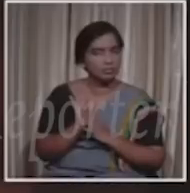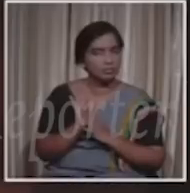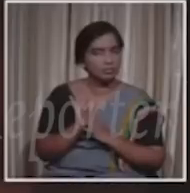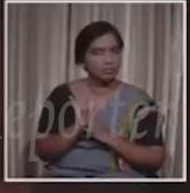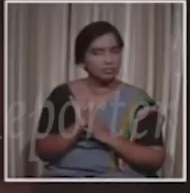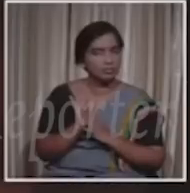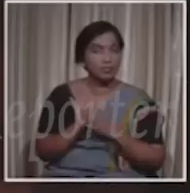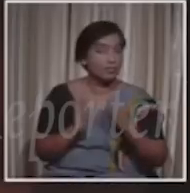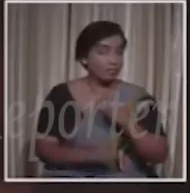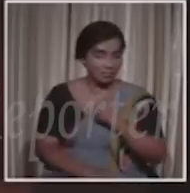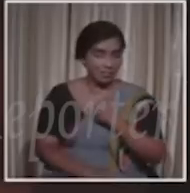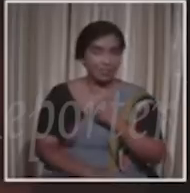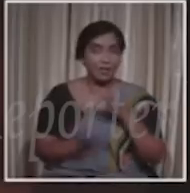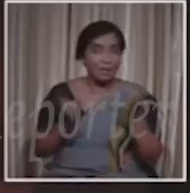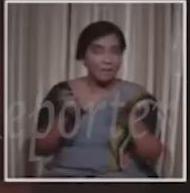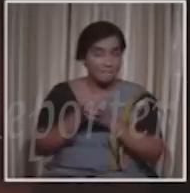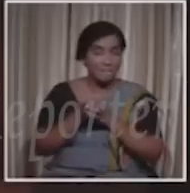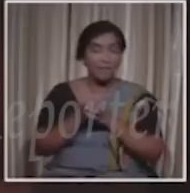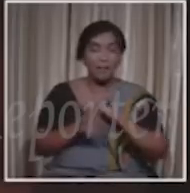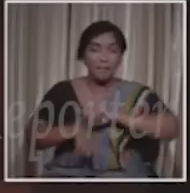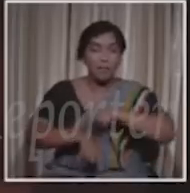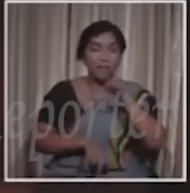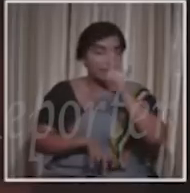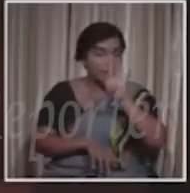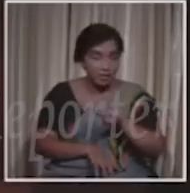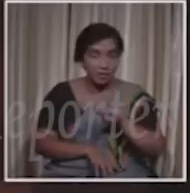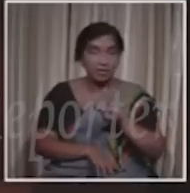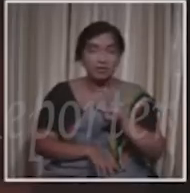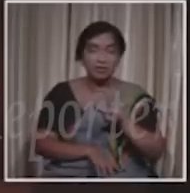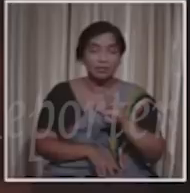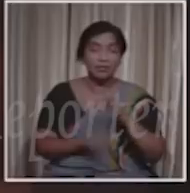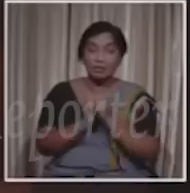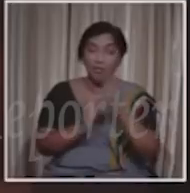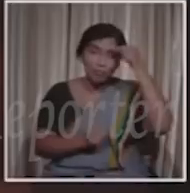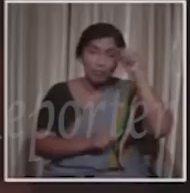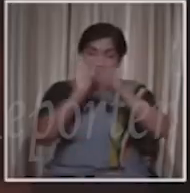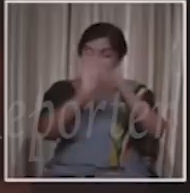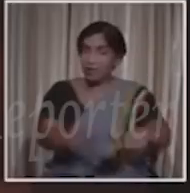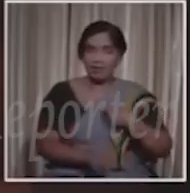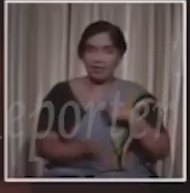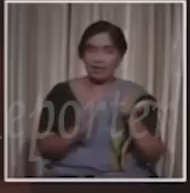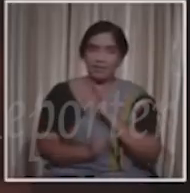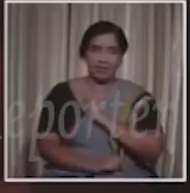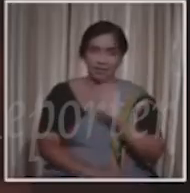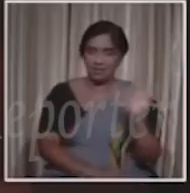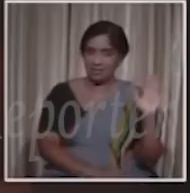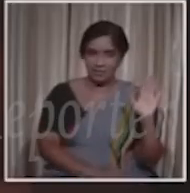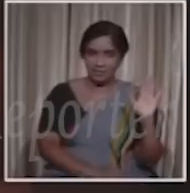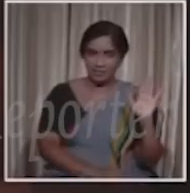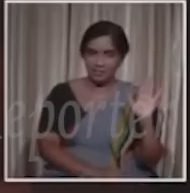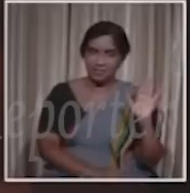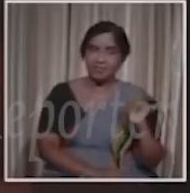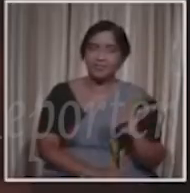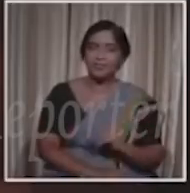spend 24/7, 365 on marginalizing you. We actually want to incorporate you. Yeah. So